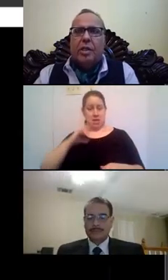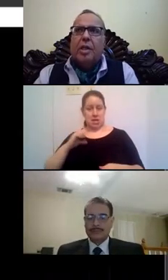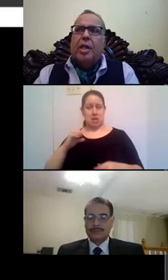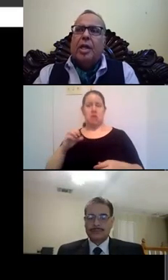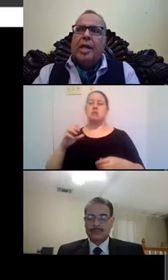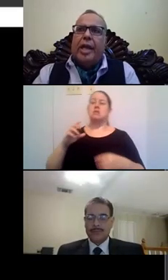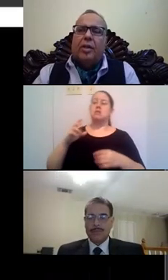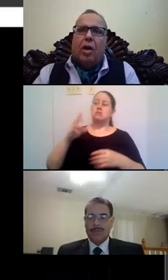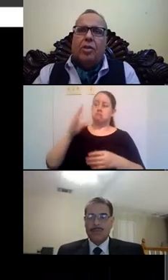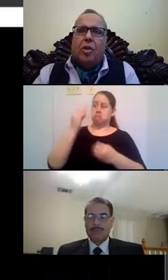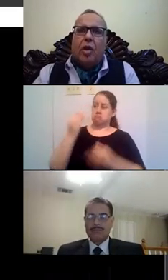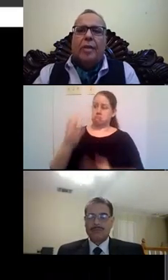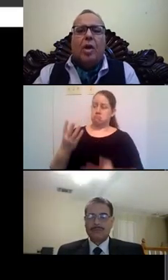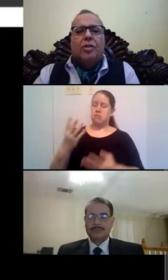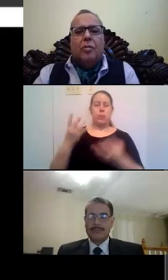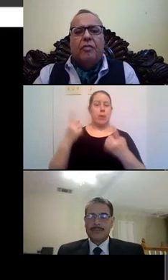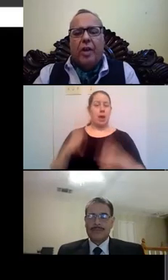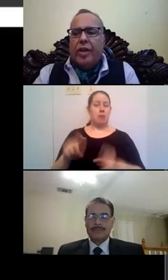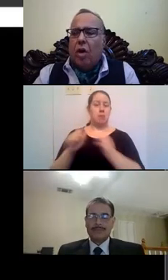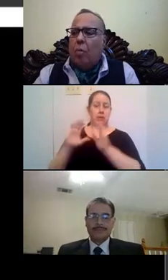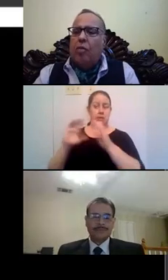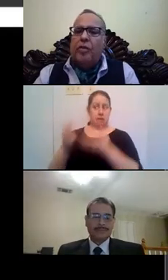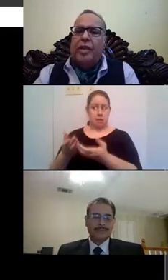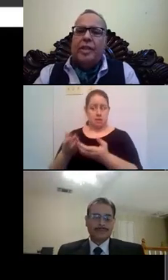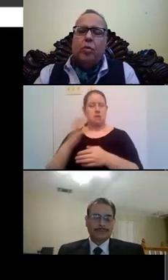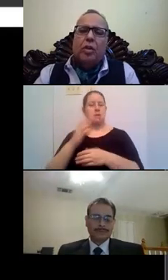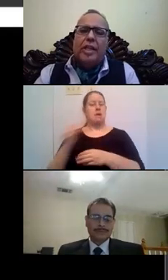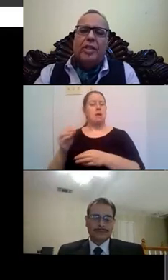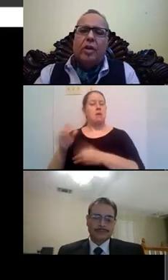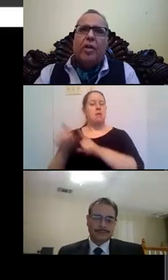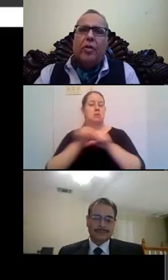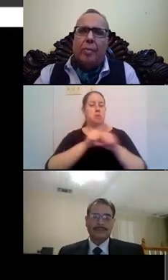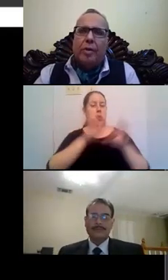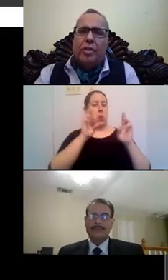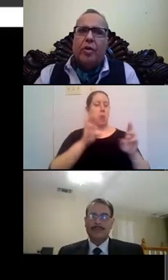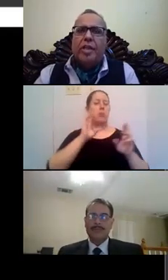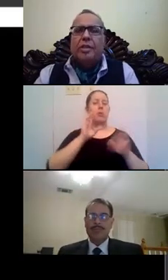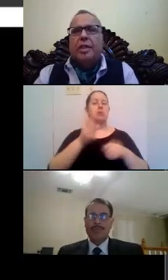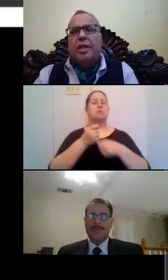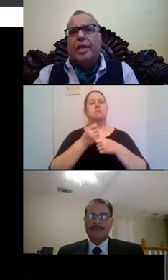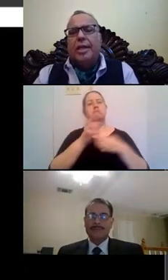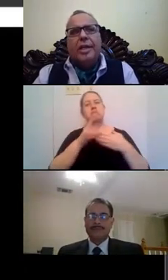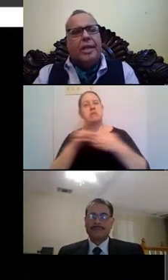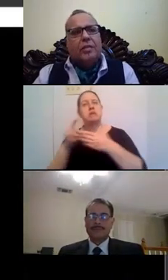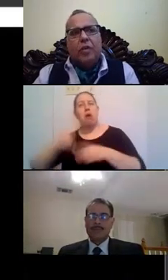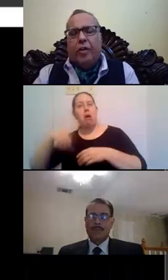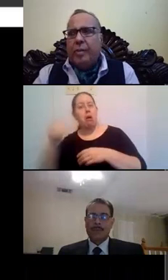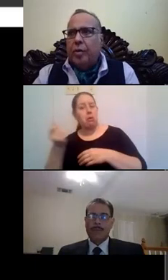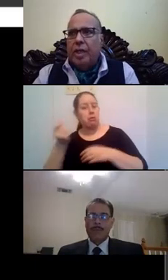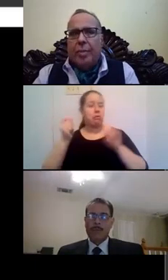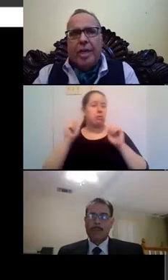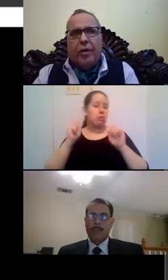class. And also, I'm also very hopeful that this will lead to other opportunities. It's